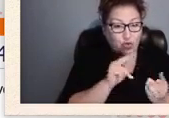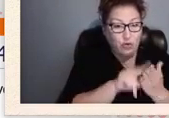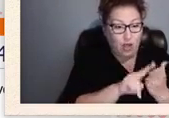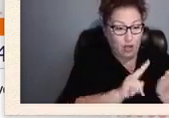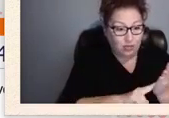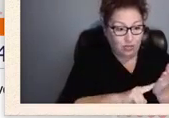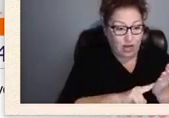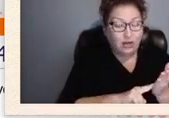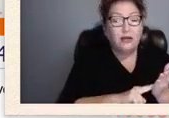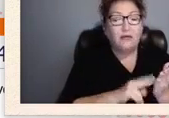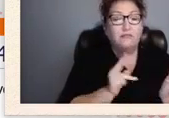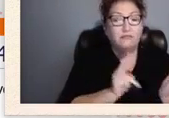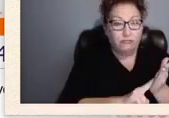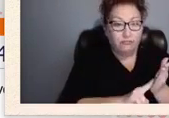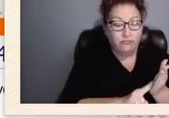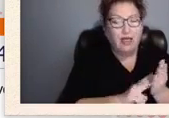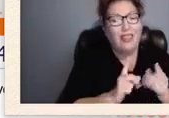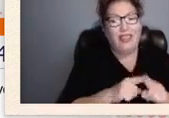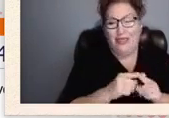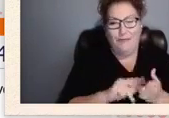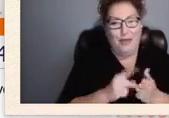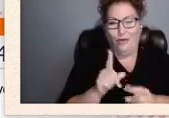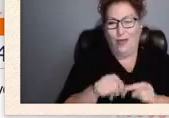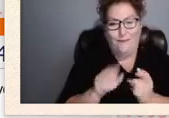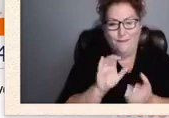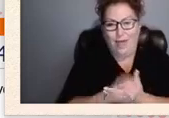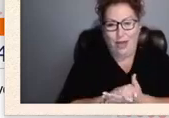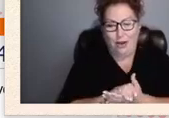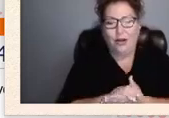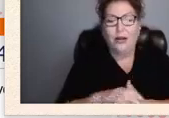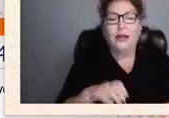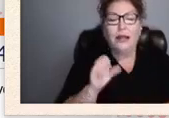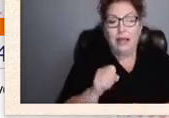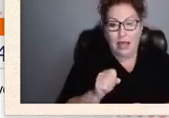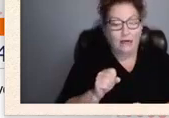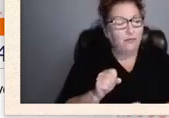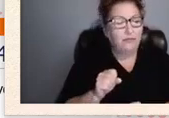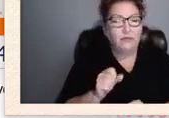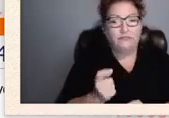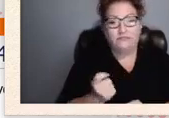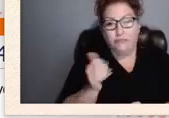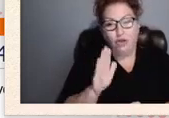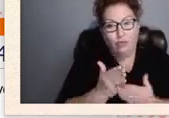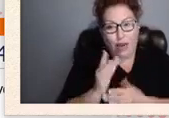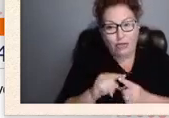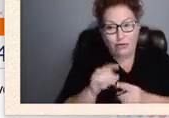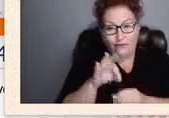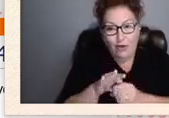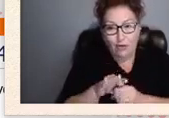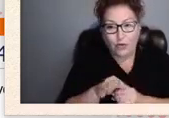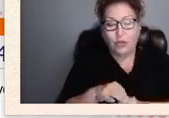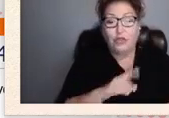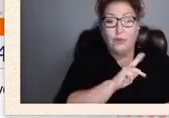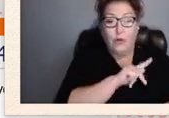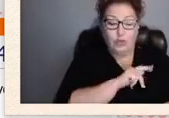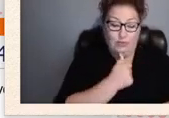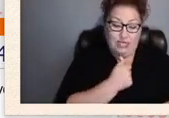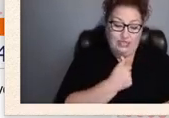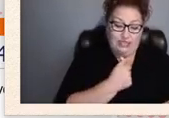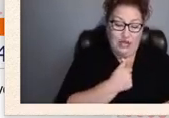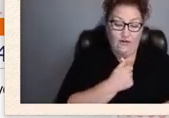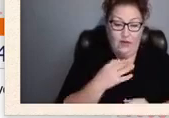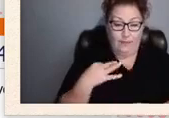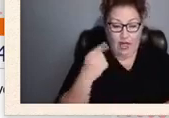approval. They can also take away your right to vote, to personally apply for government benefits, to have a